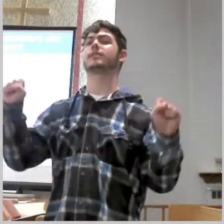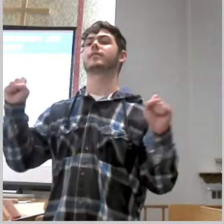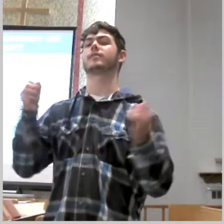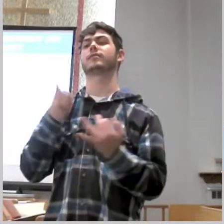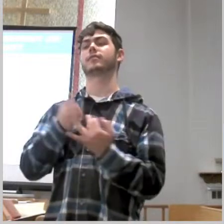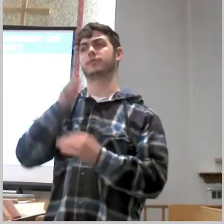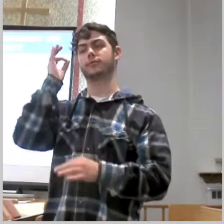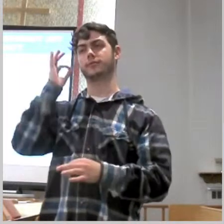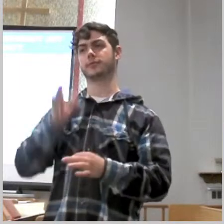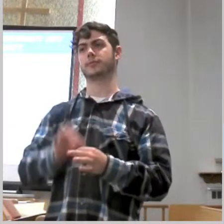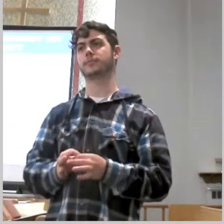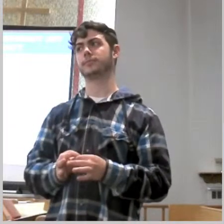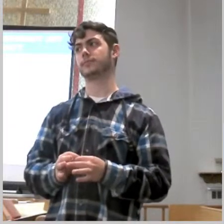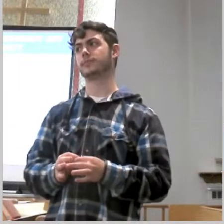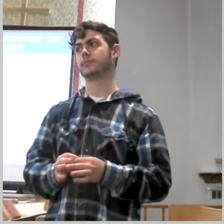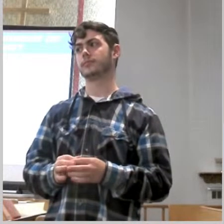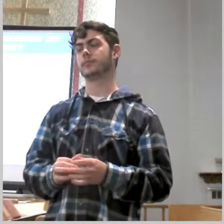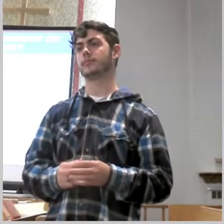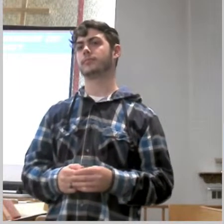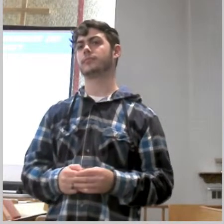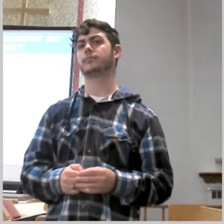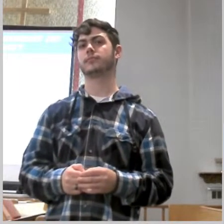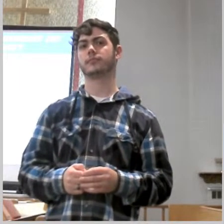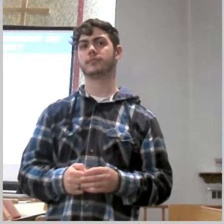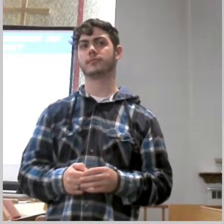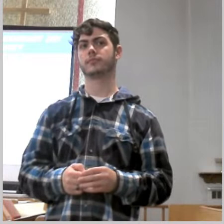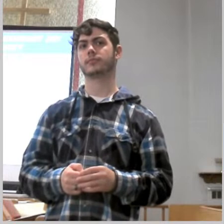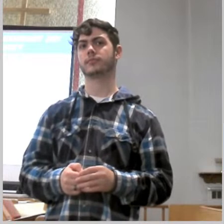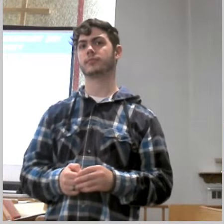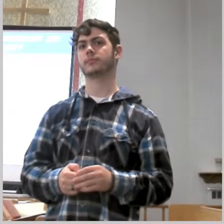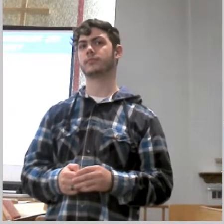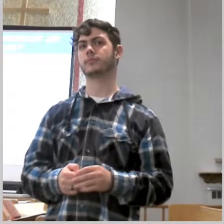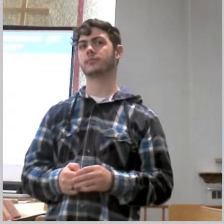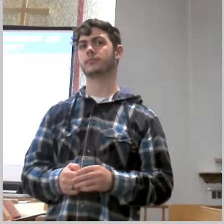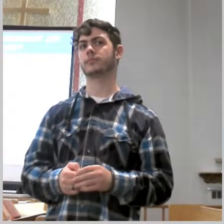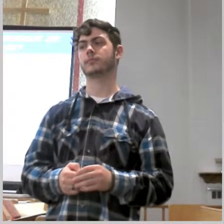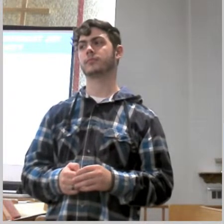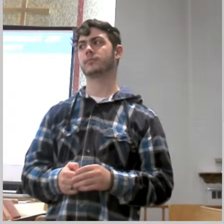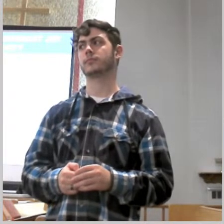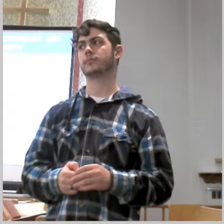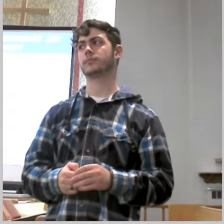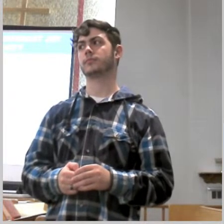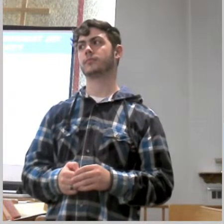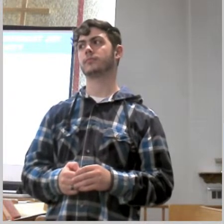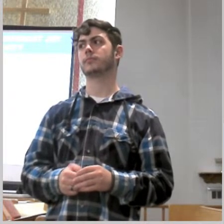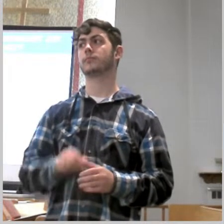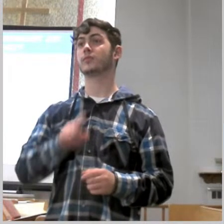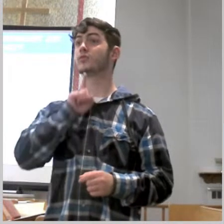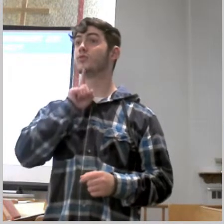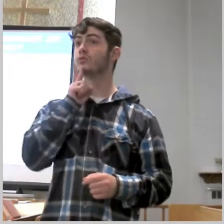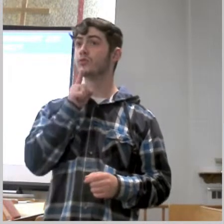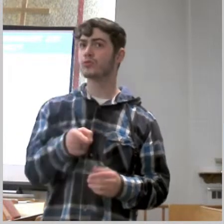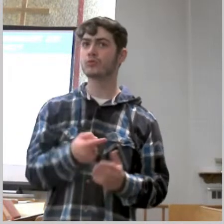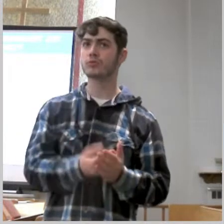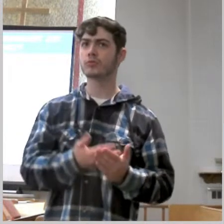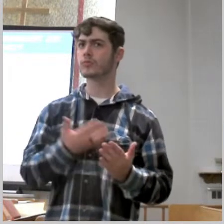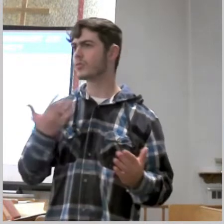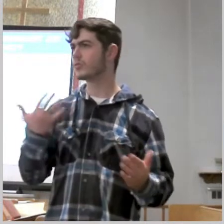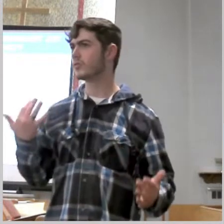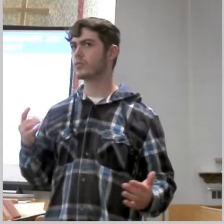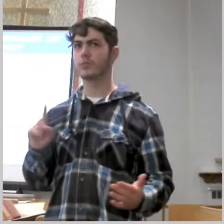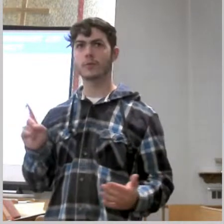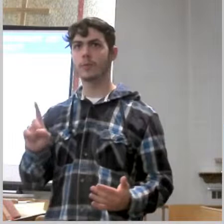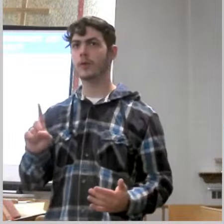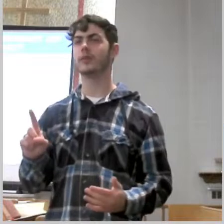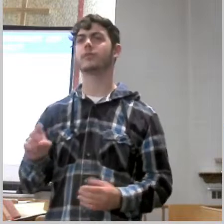feel very personal in this relationship with God. They understand that true riches lie in